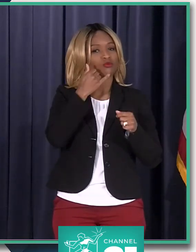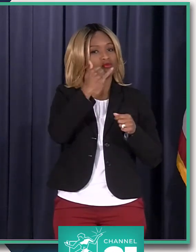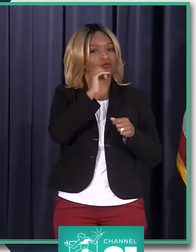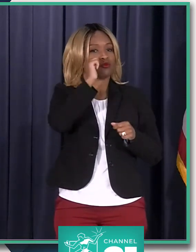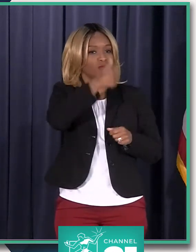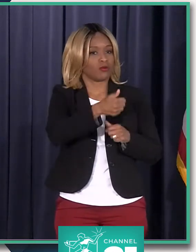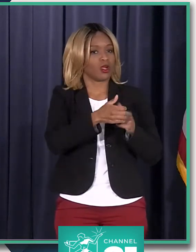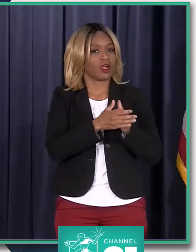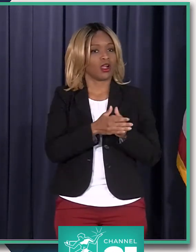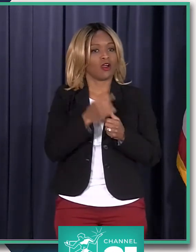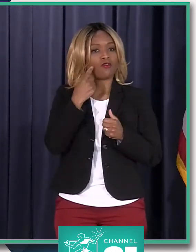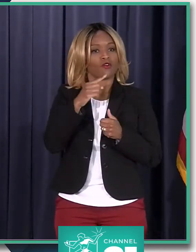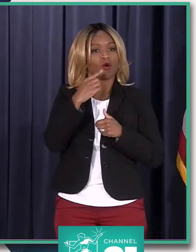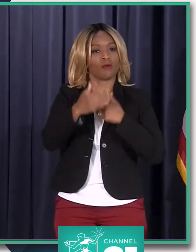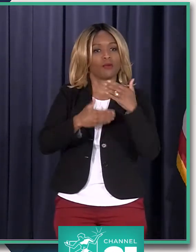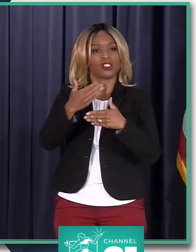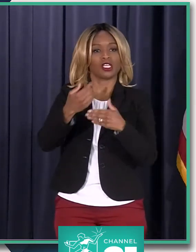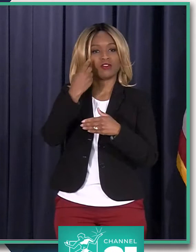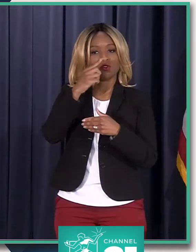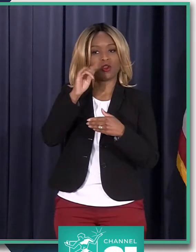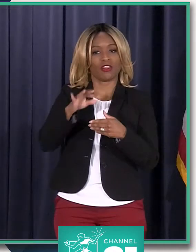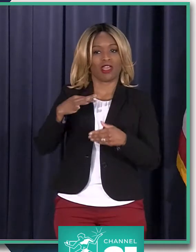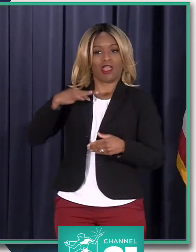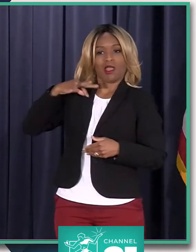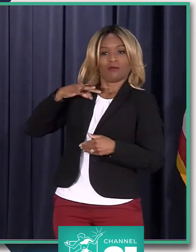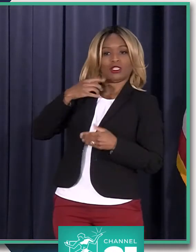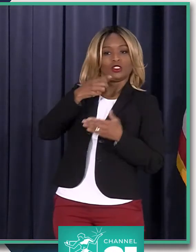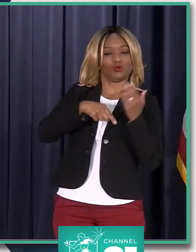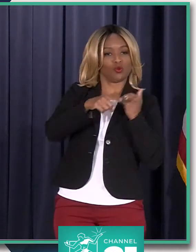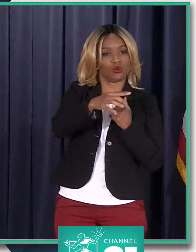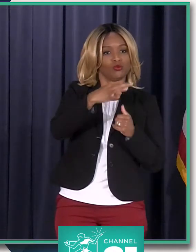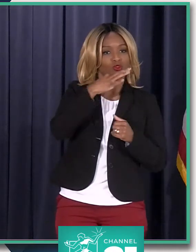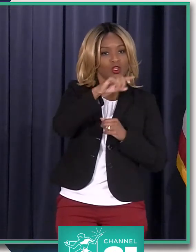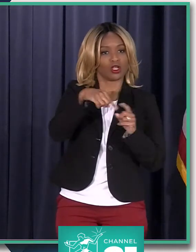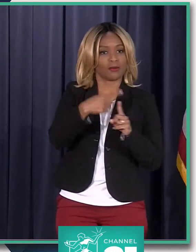tomorrow on the process for the particular applicant you're talking about.